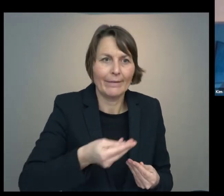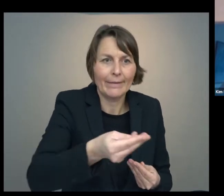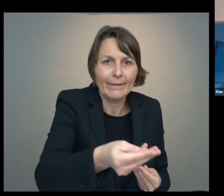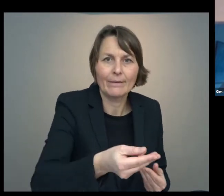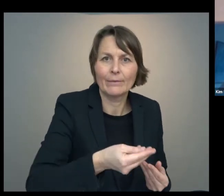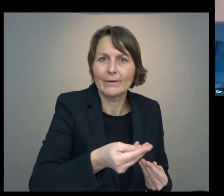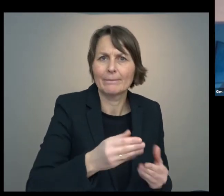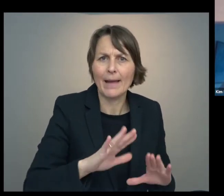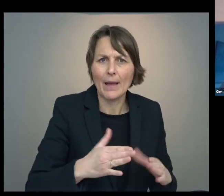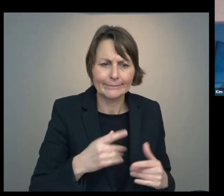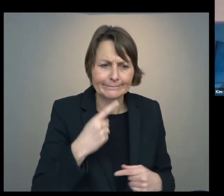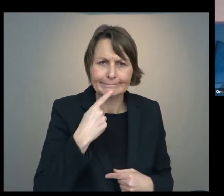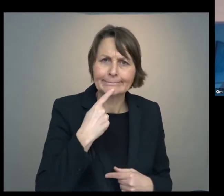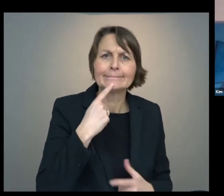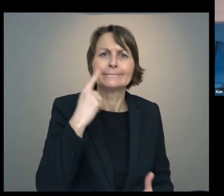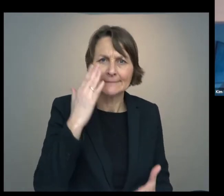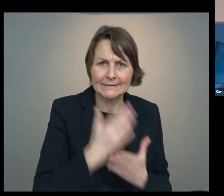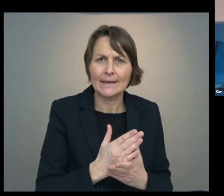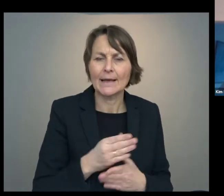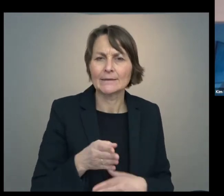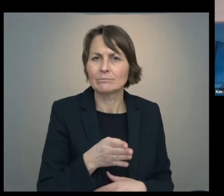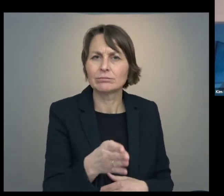think